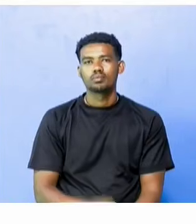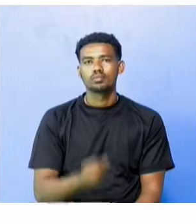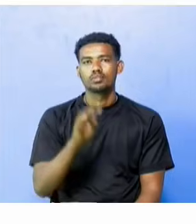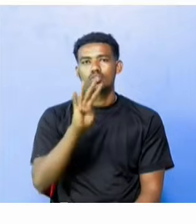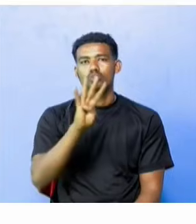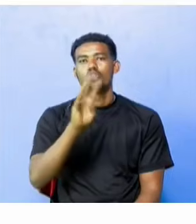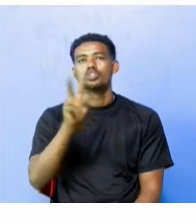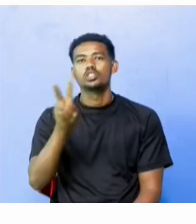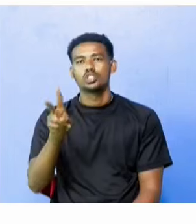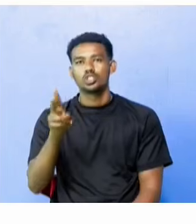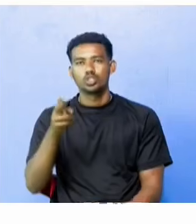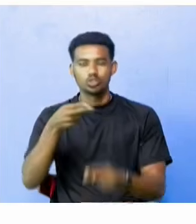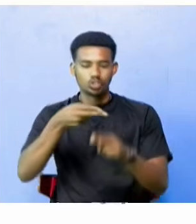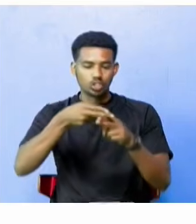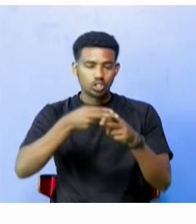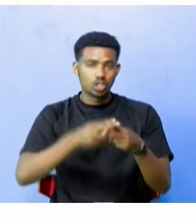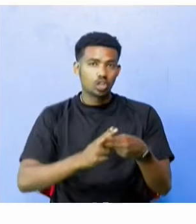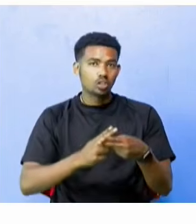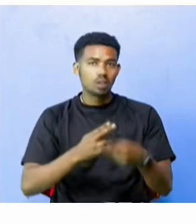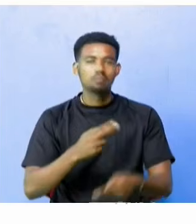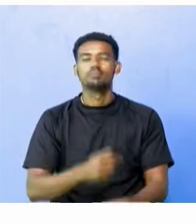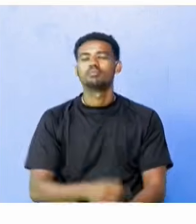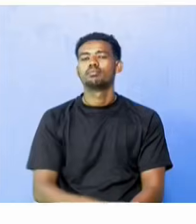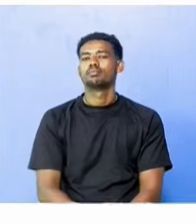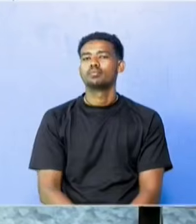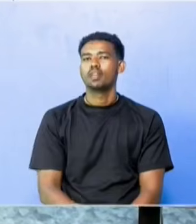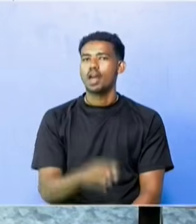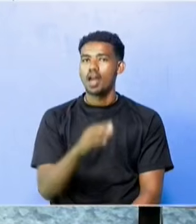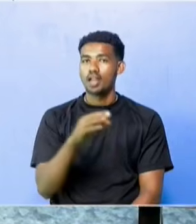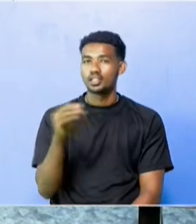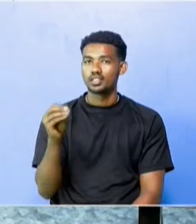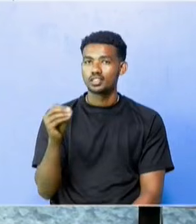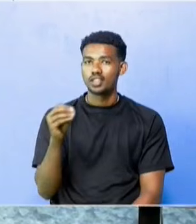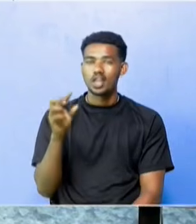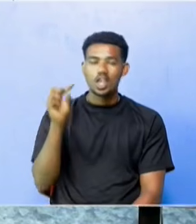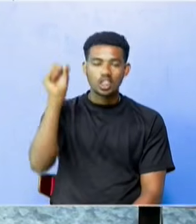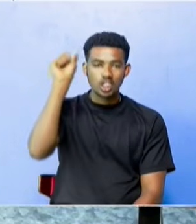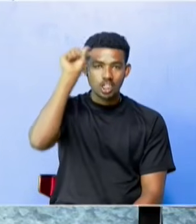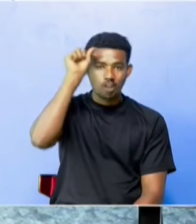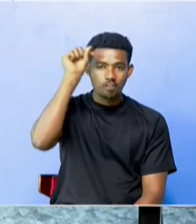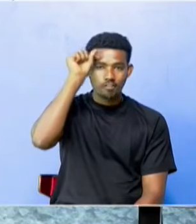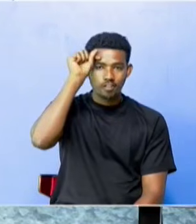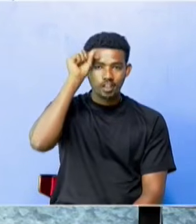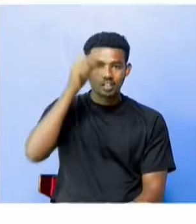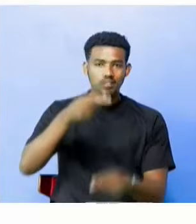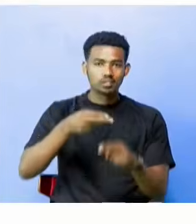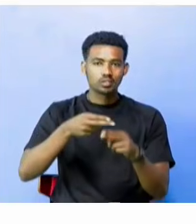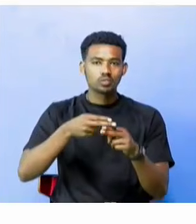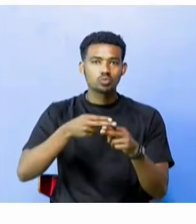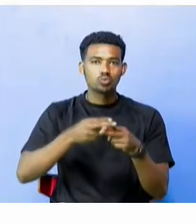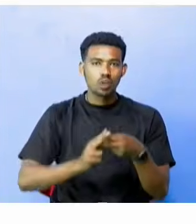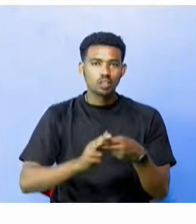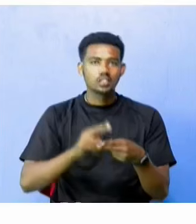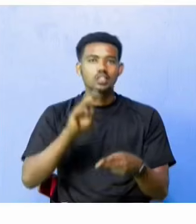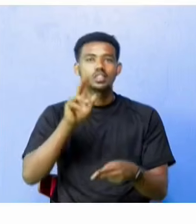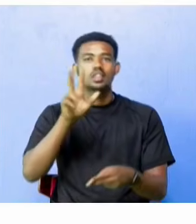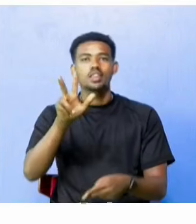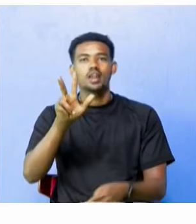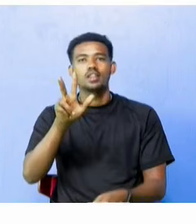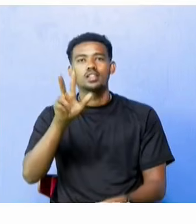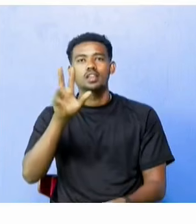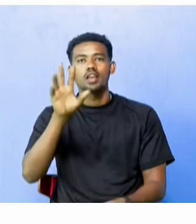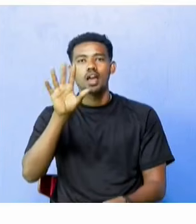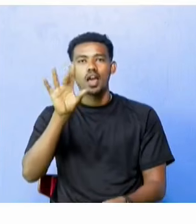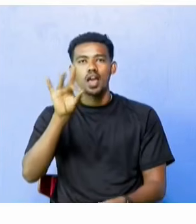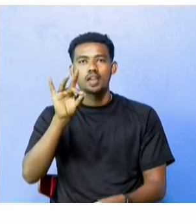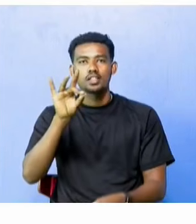42 kilogram. And Tofik weighs 38